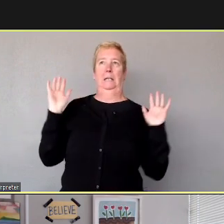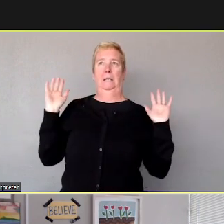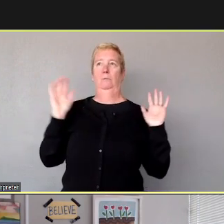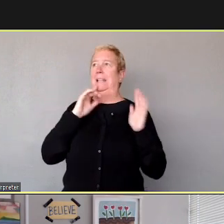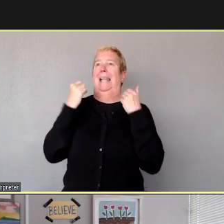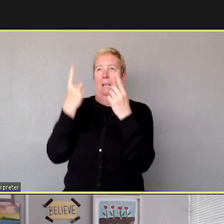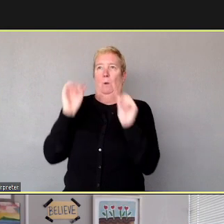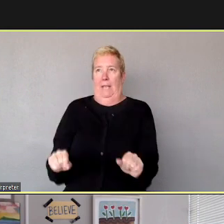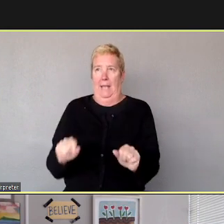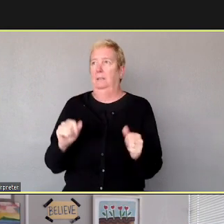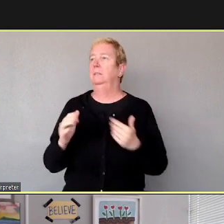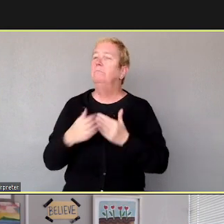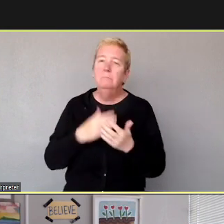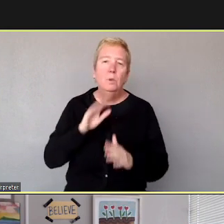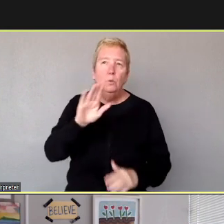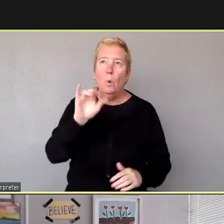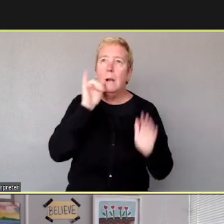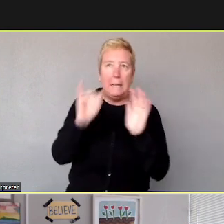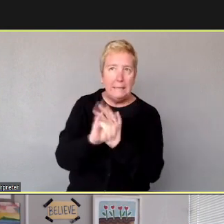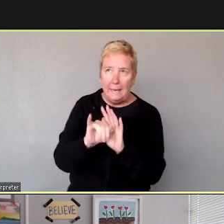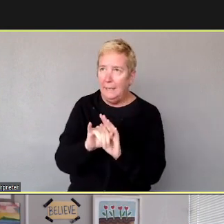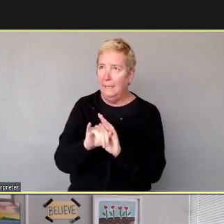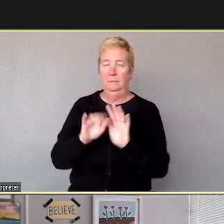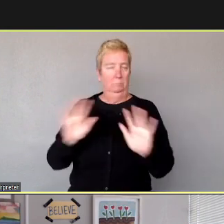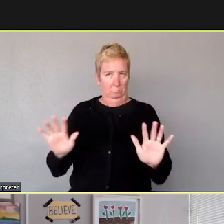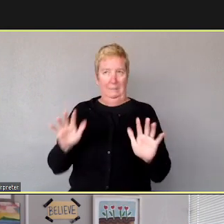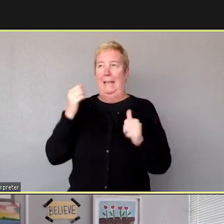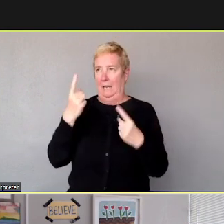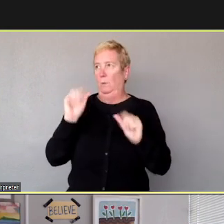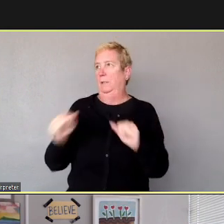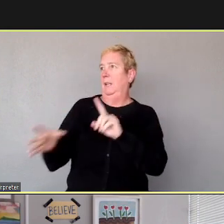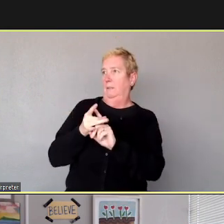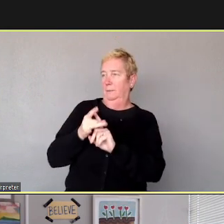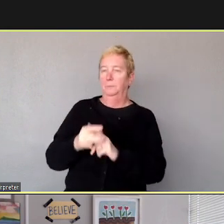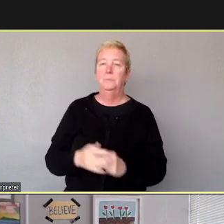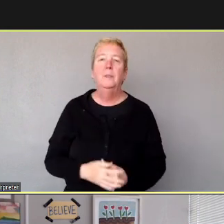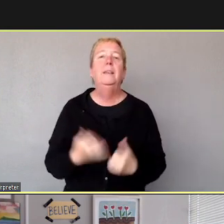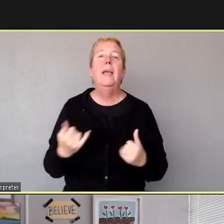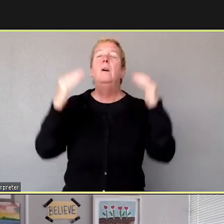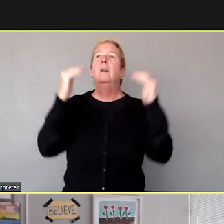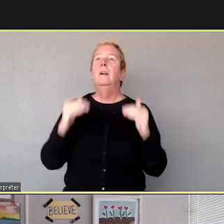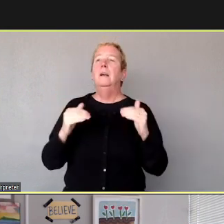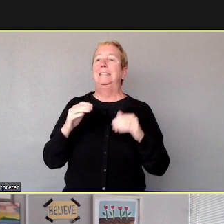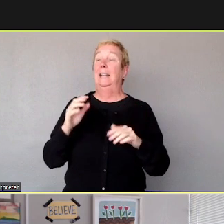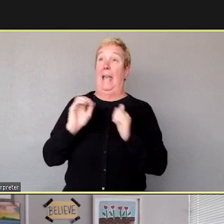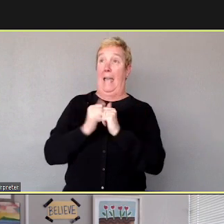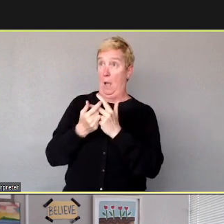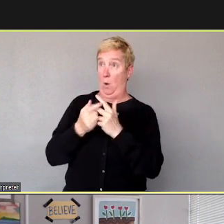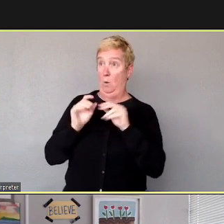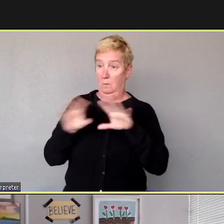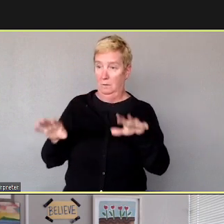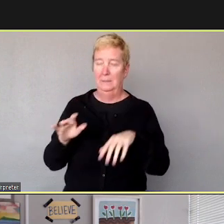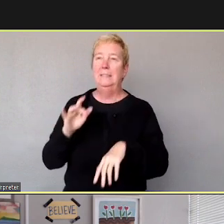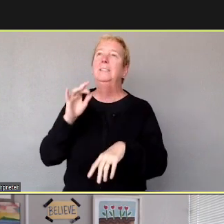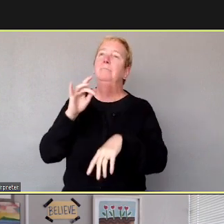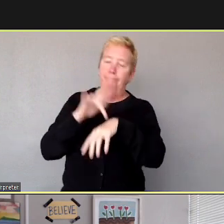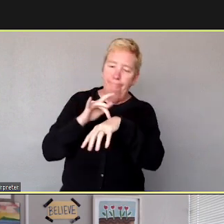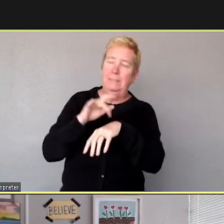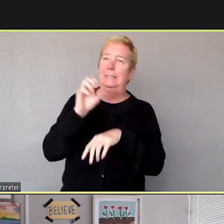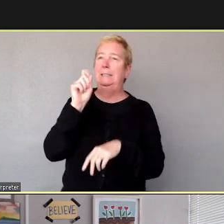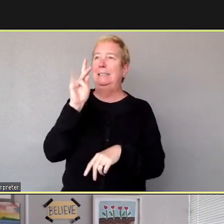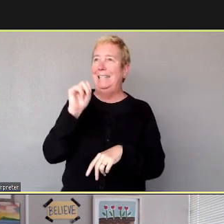So the way monkeypox is spread is basically spread through skin-to-skin contact is the primary way it's spread, through somebody